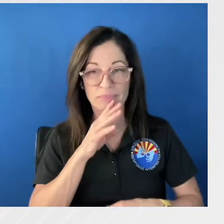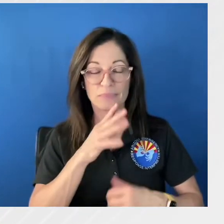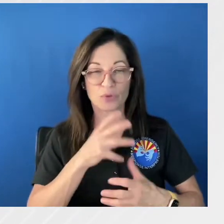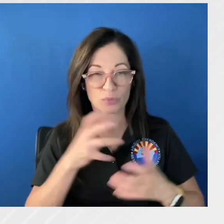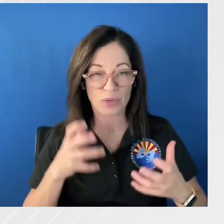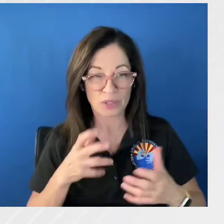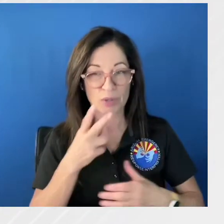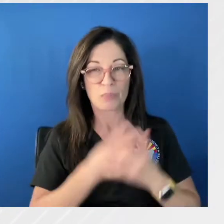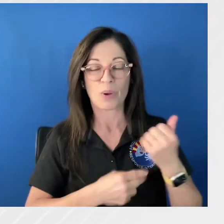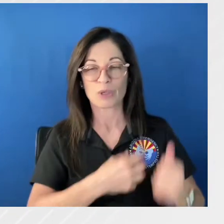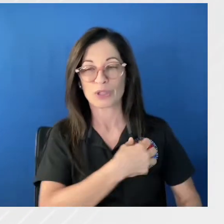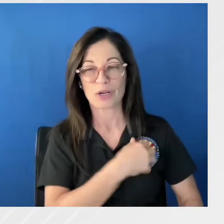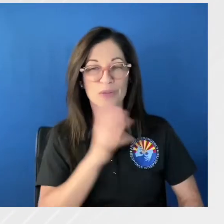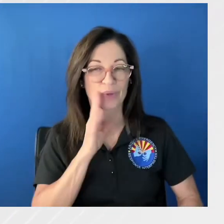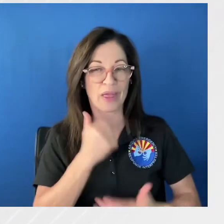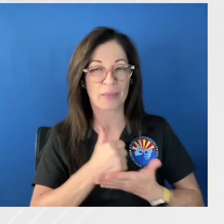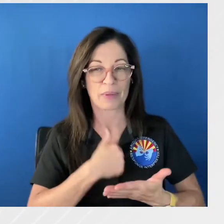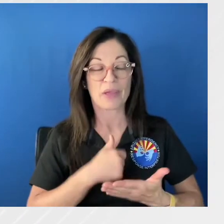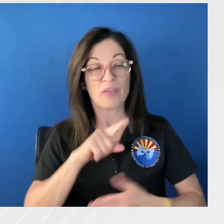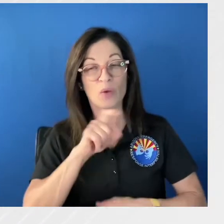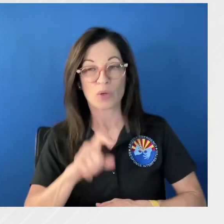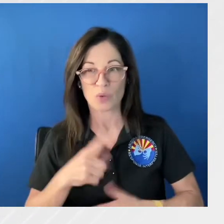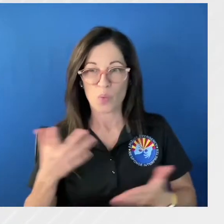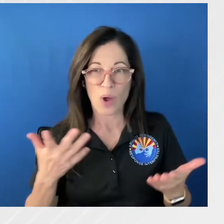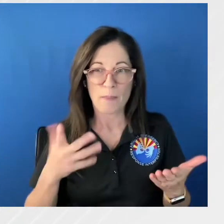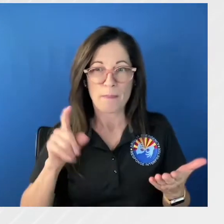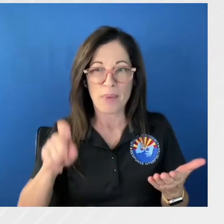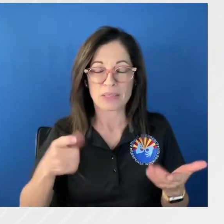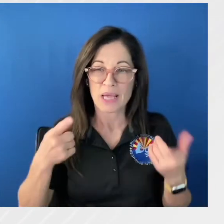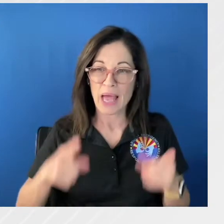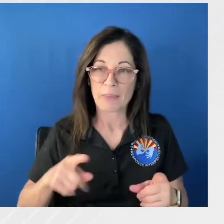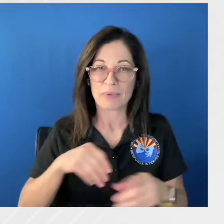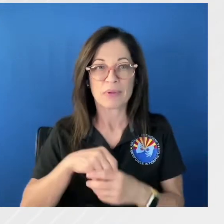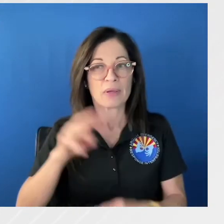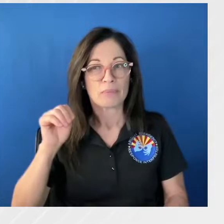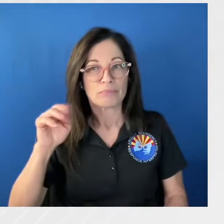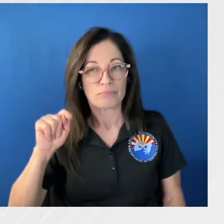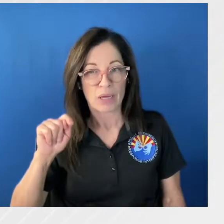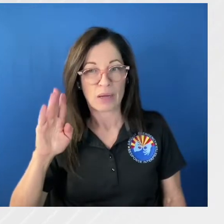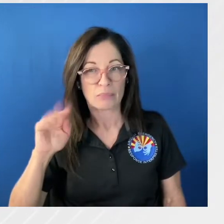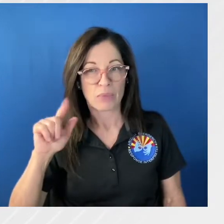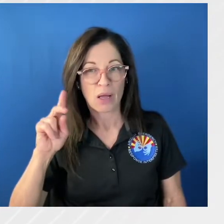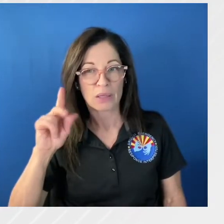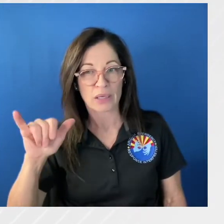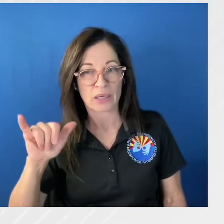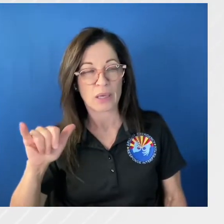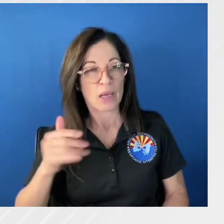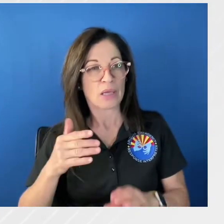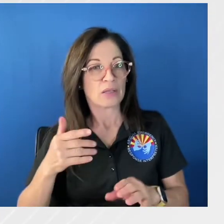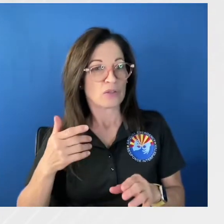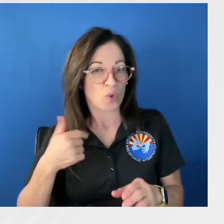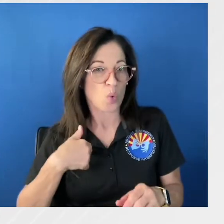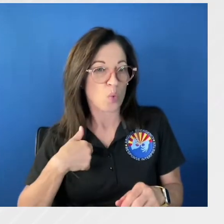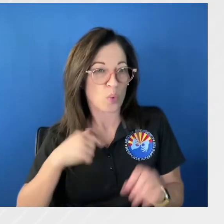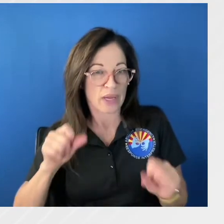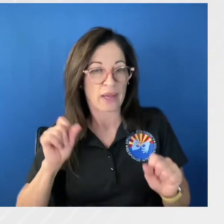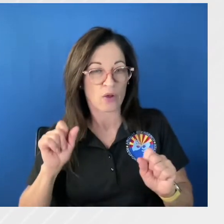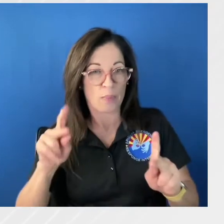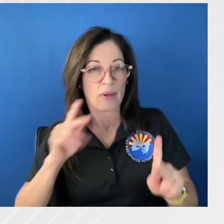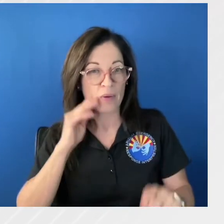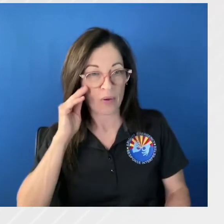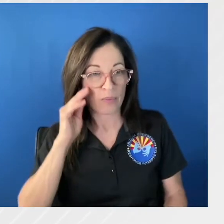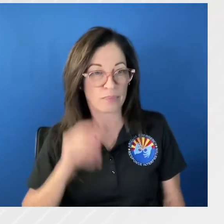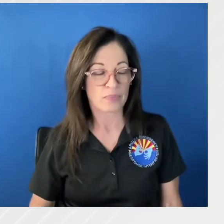help me a little bit. So the question is, what needs to happen in Mount Baldy to be able to return? So just realize every day we